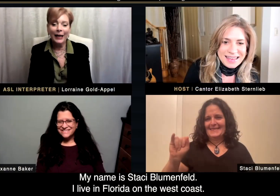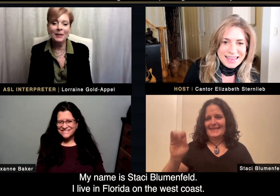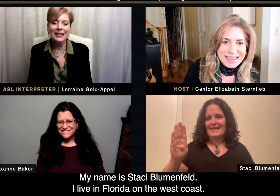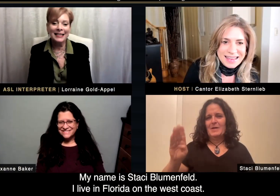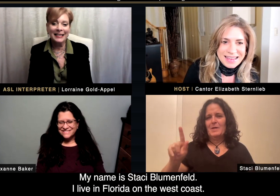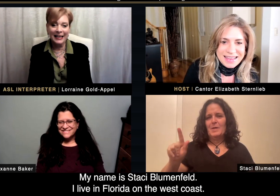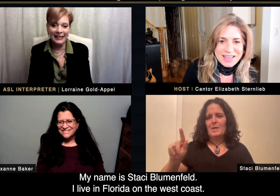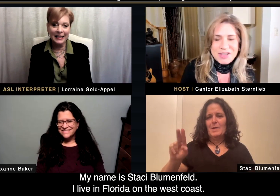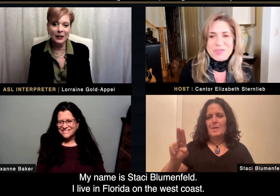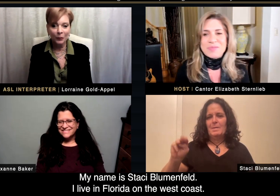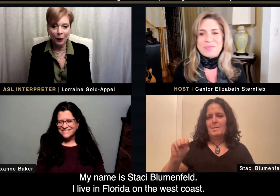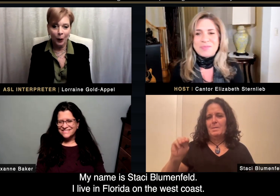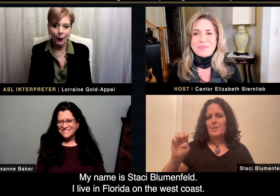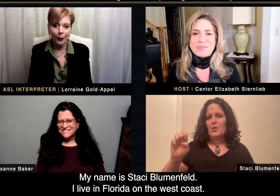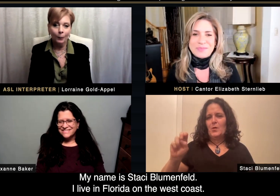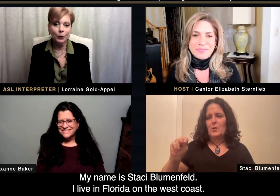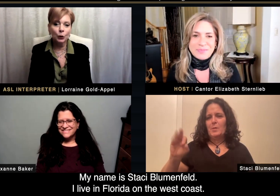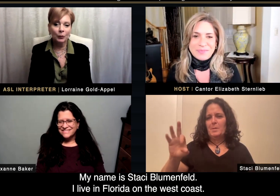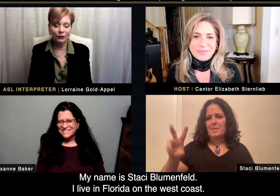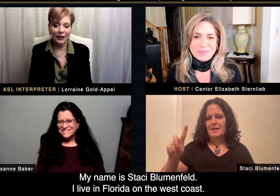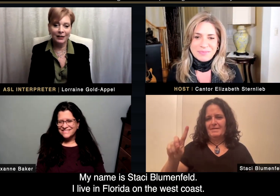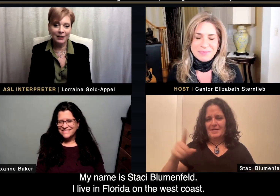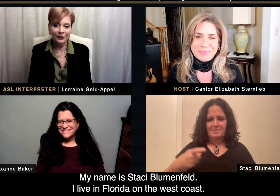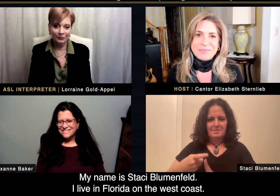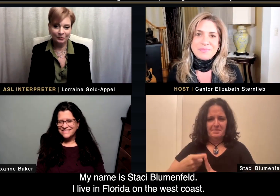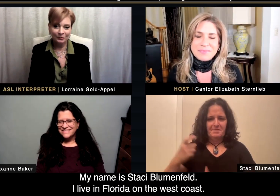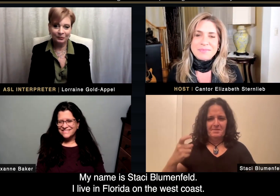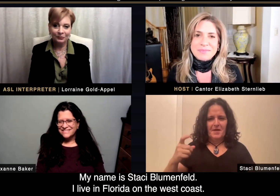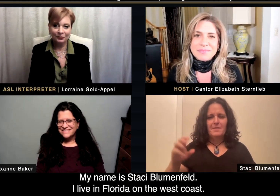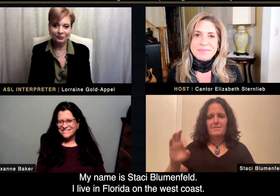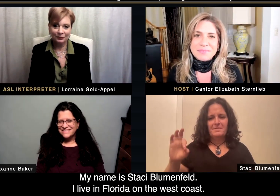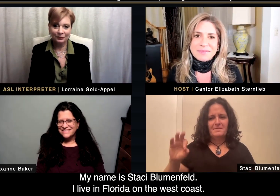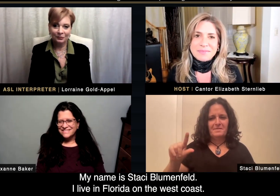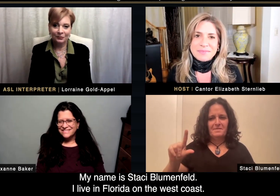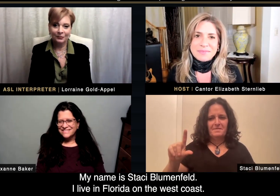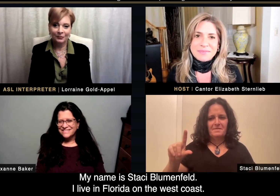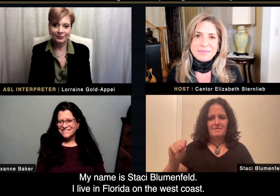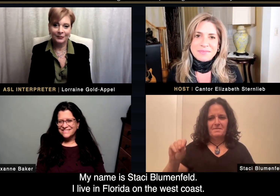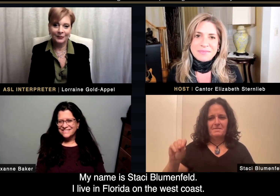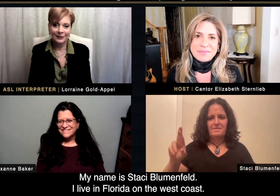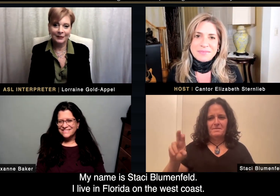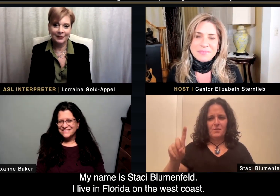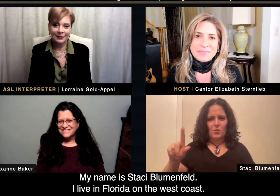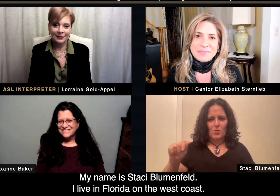My name is Stacy Blumenfeld.